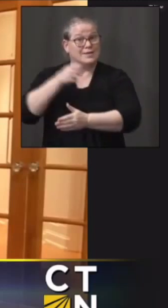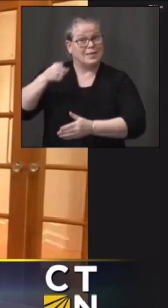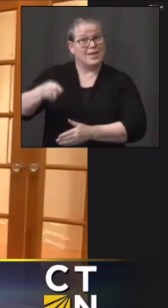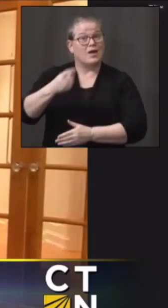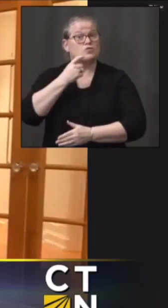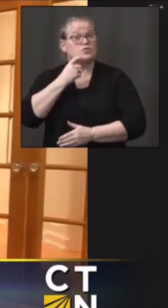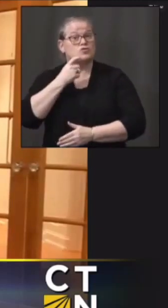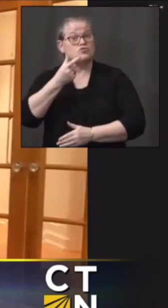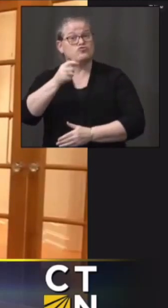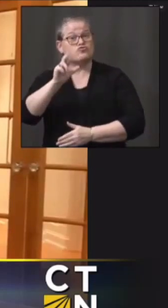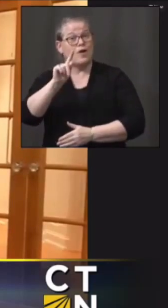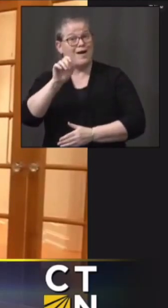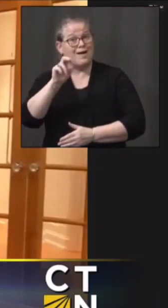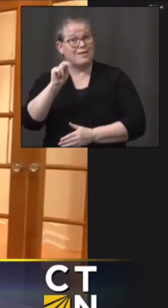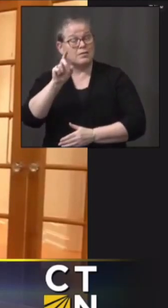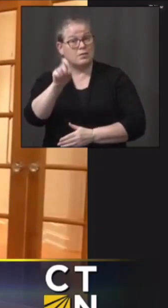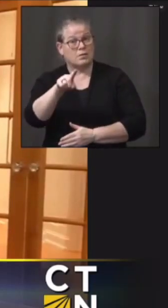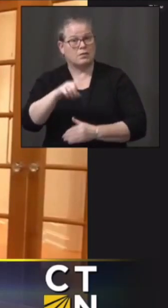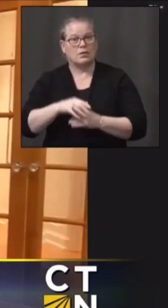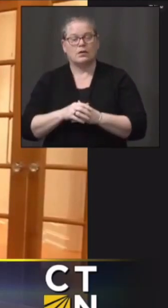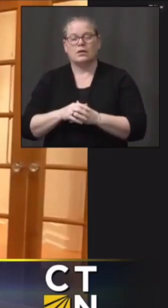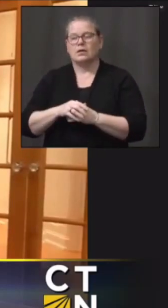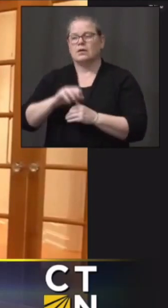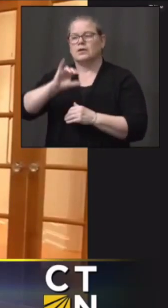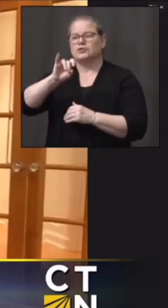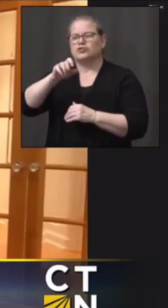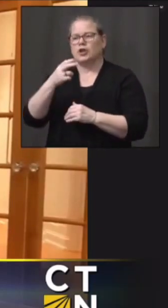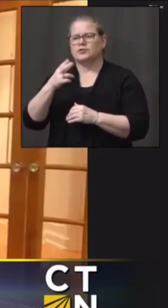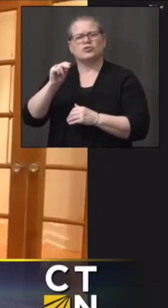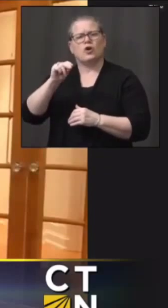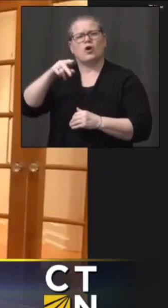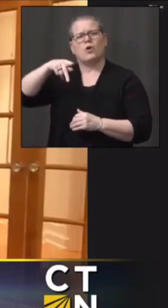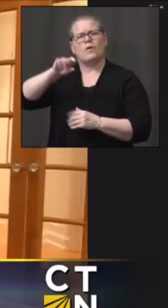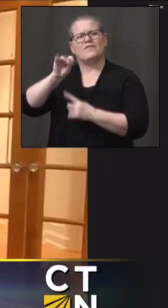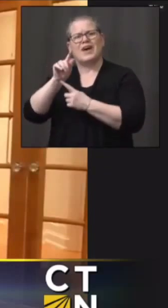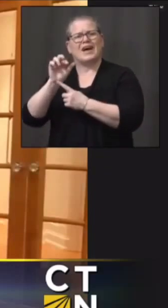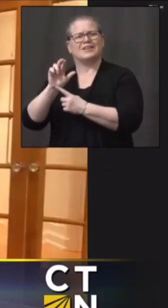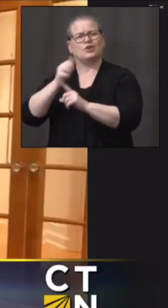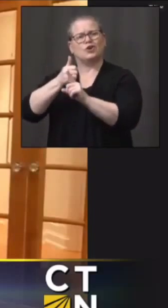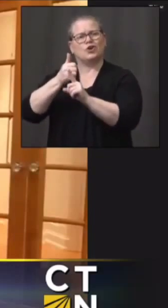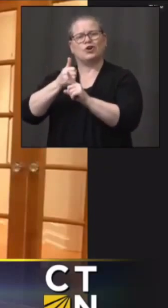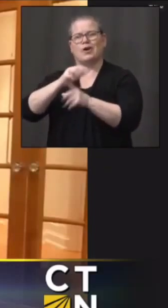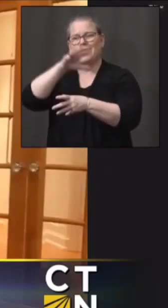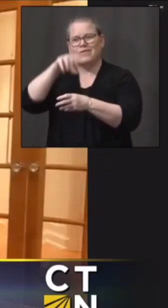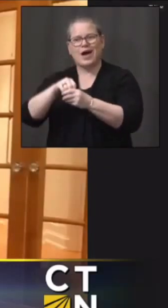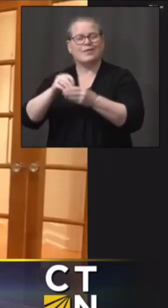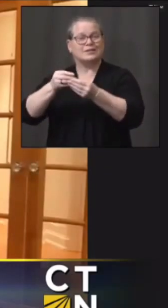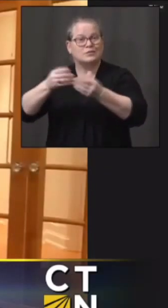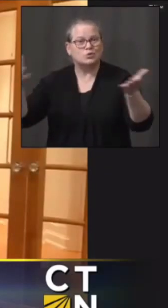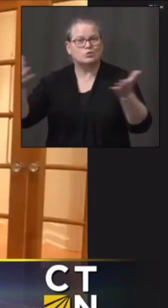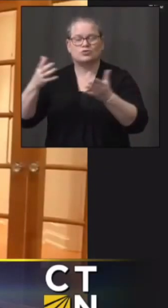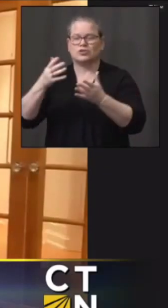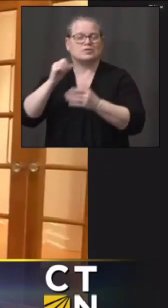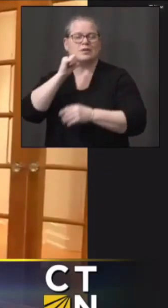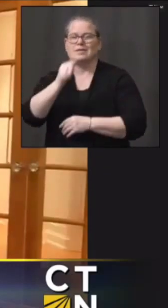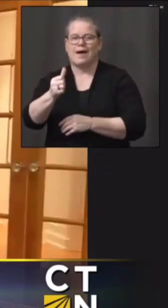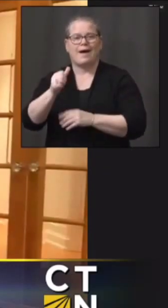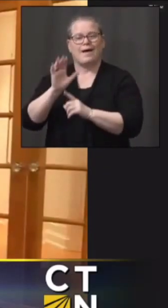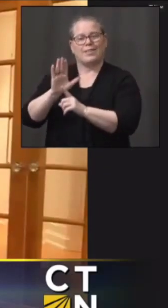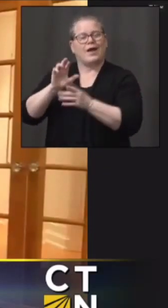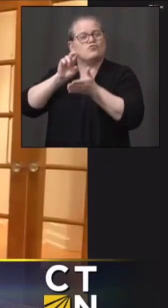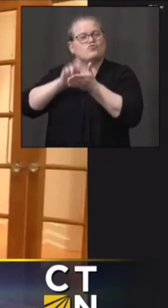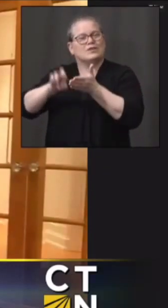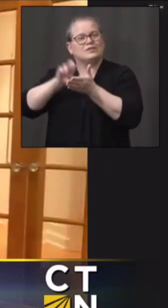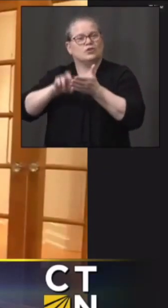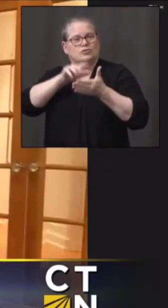Yeah, they're not involved in the distribution or the manufacturing. They were really involved in the research and development and the safety studies. So the manufacturing